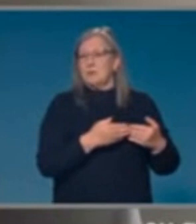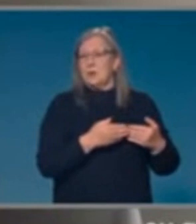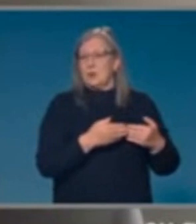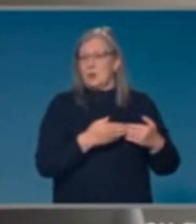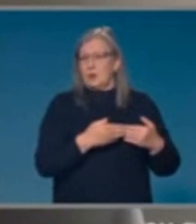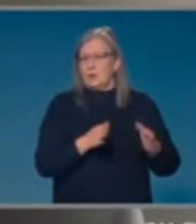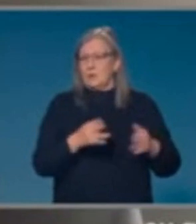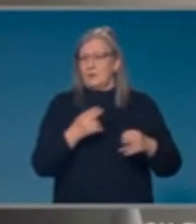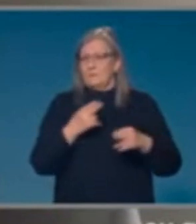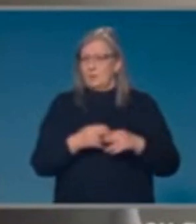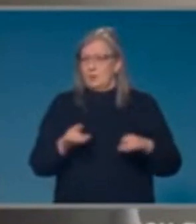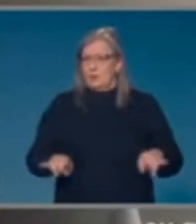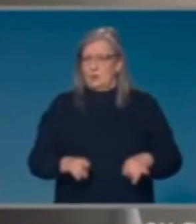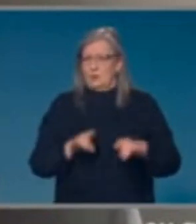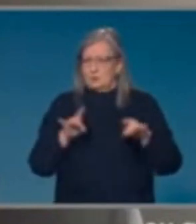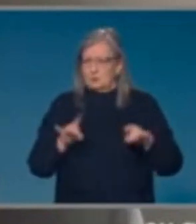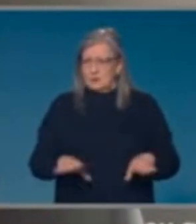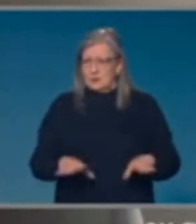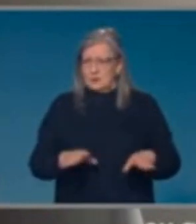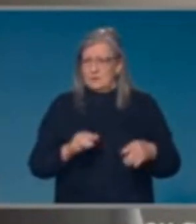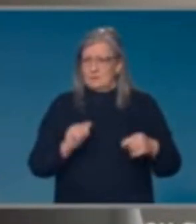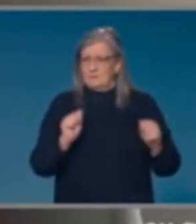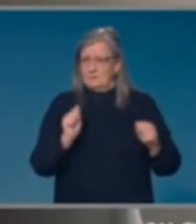Australians to leave, and for Australian